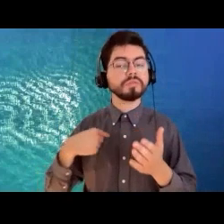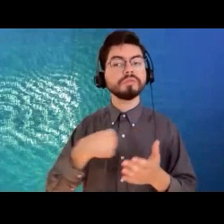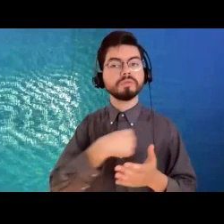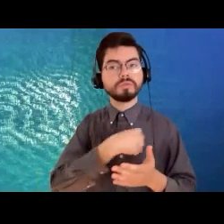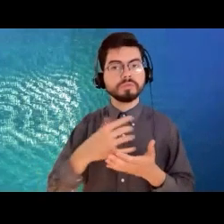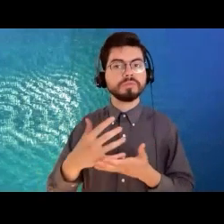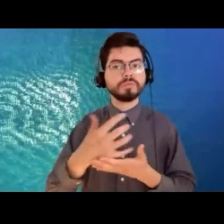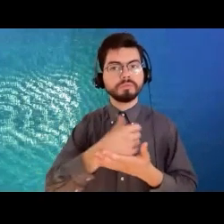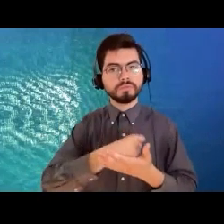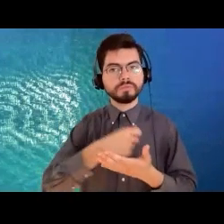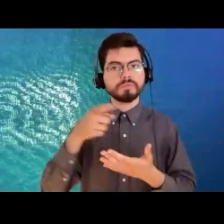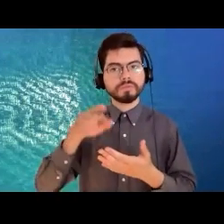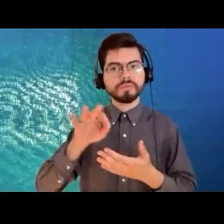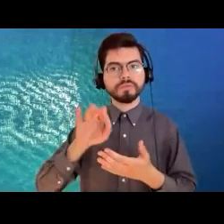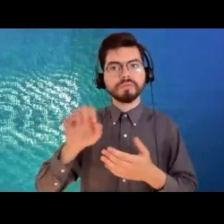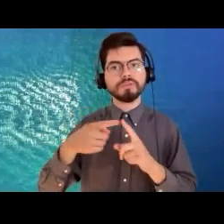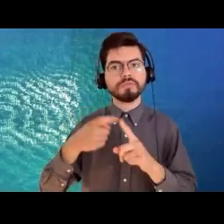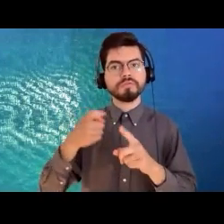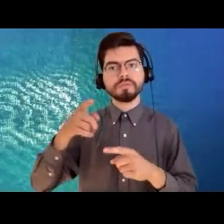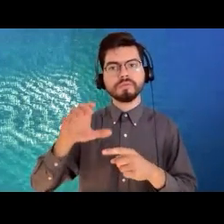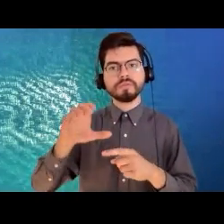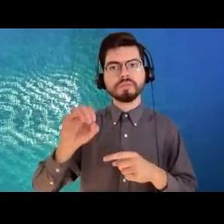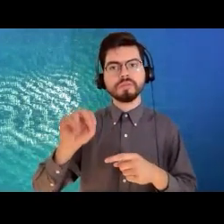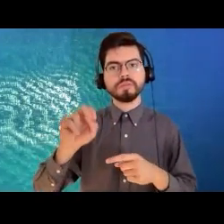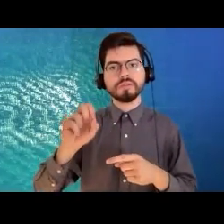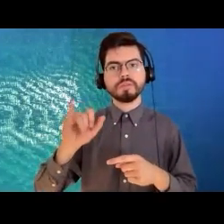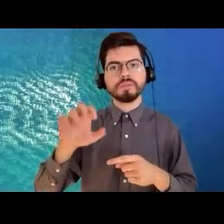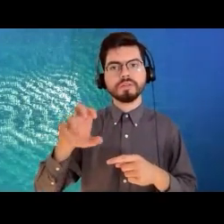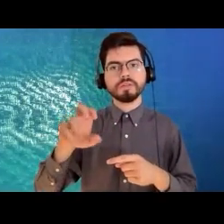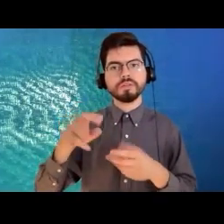fees from the concessions contract holders as well.